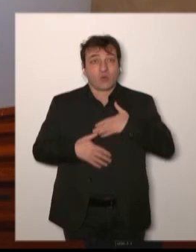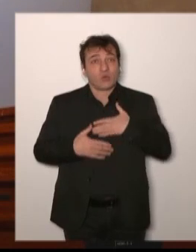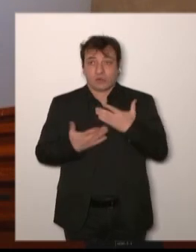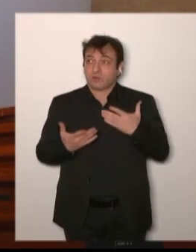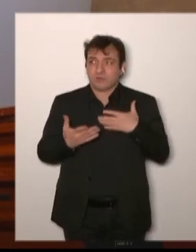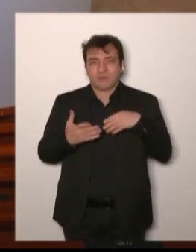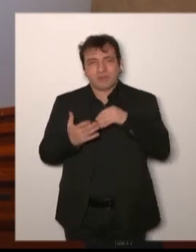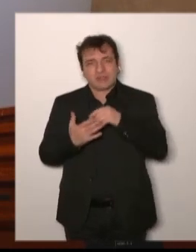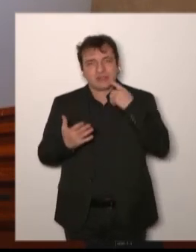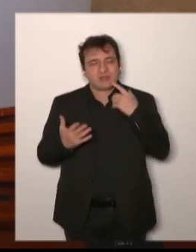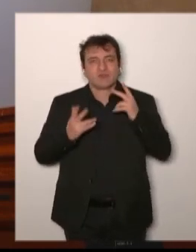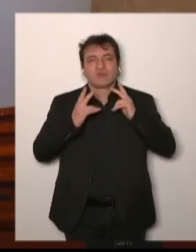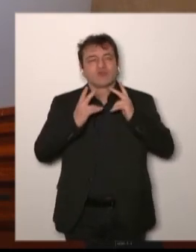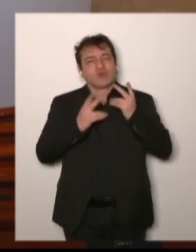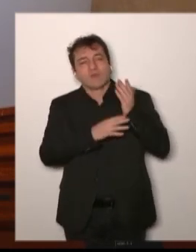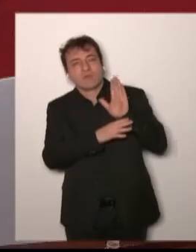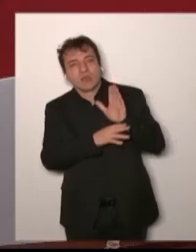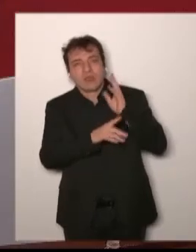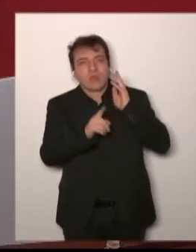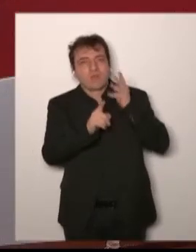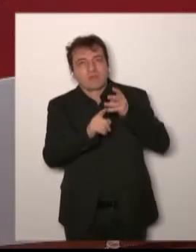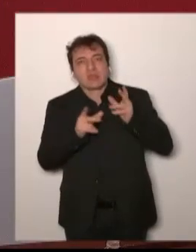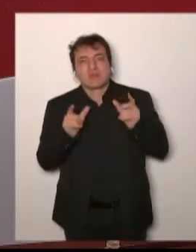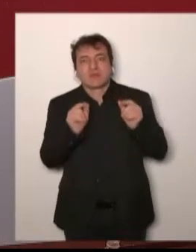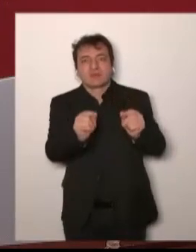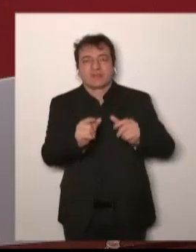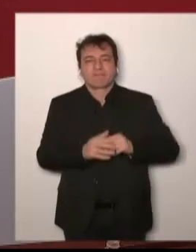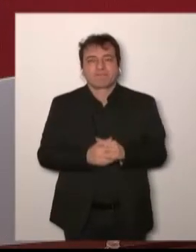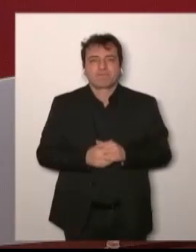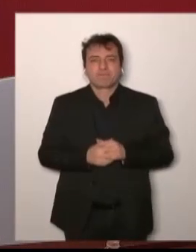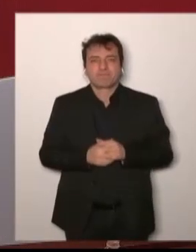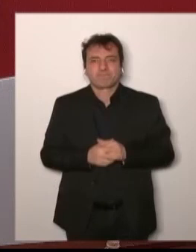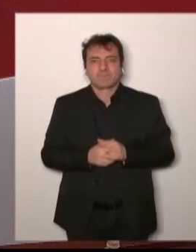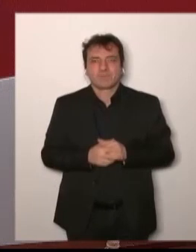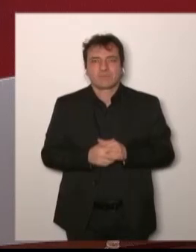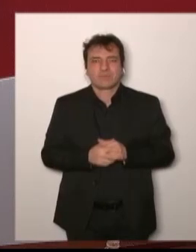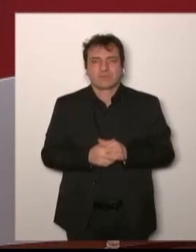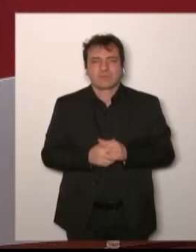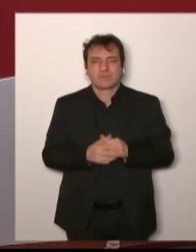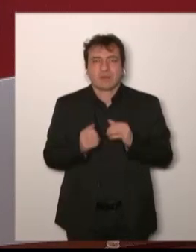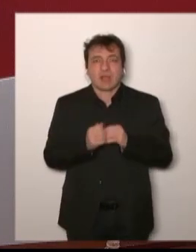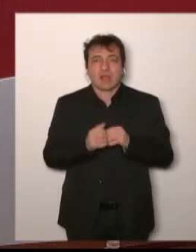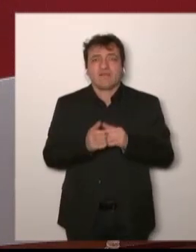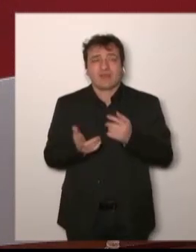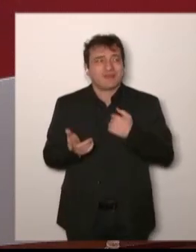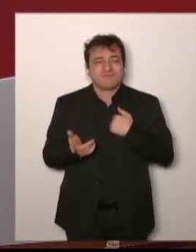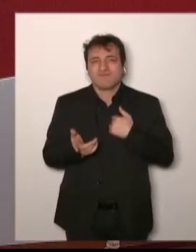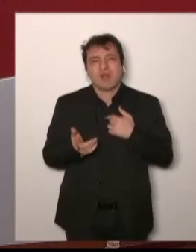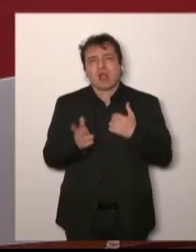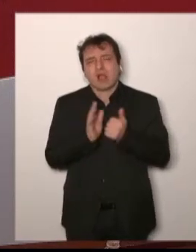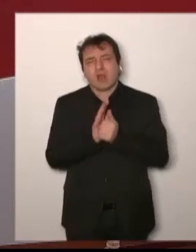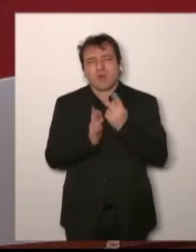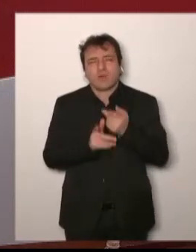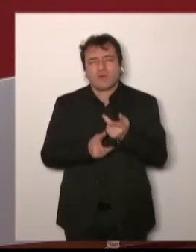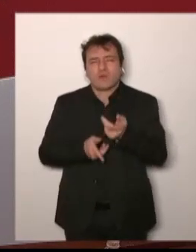mission. In my dual capacity, if you like, as Deputy Director General of the Direction